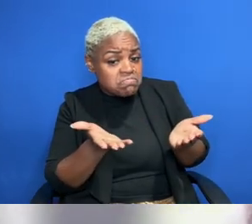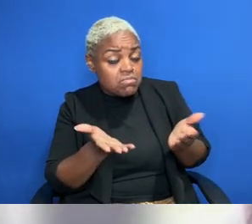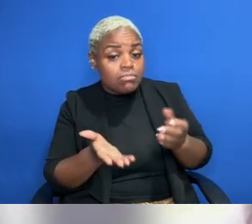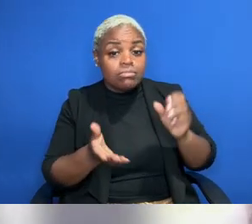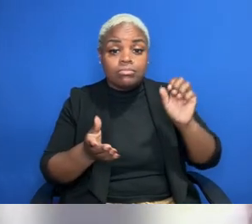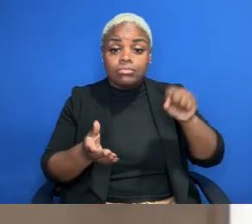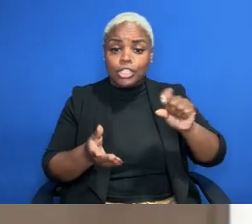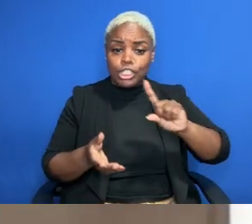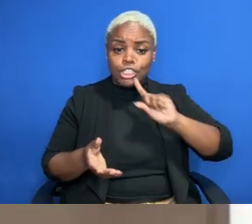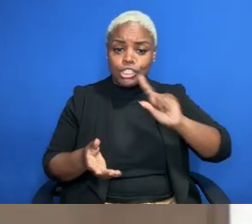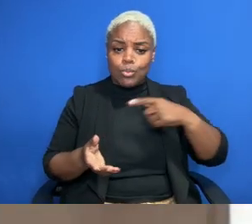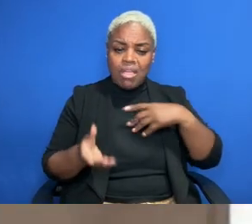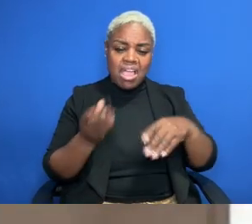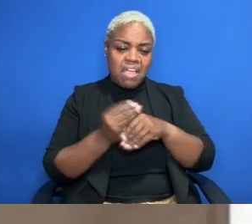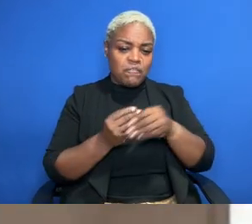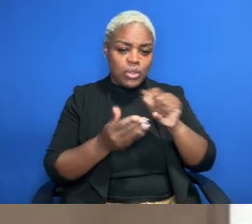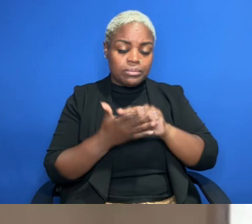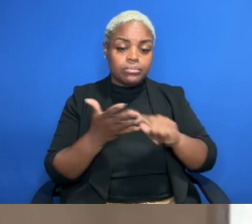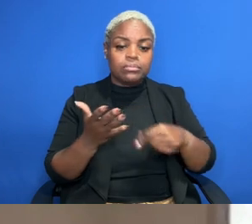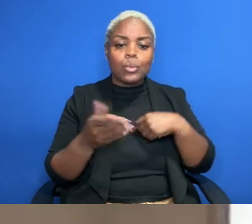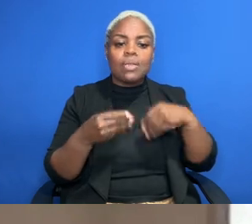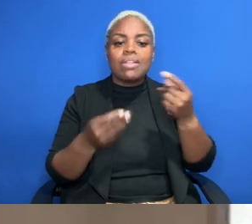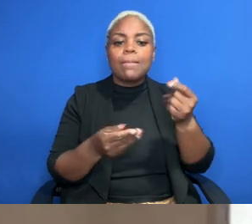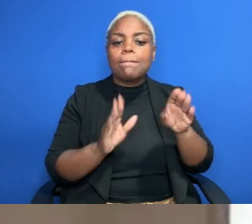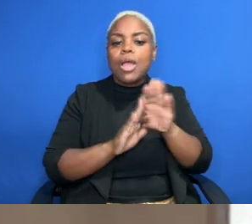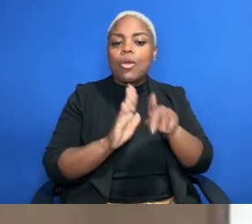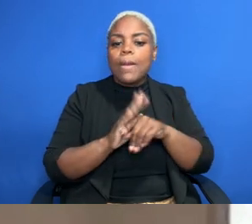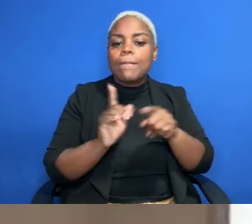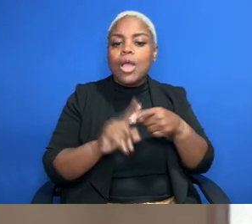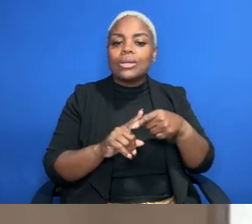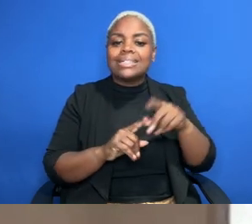things? Sure, I will just add a couple of things.